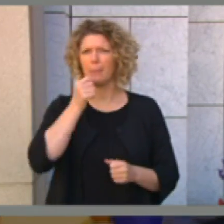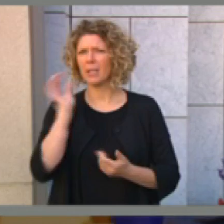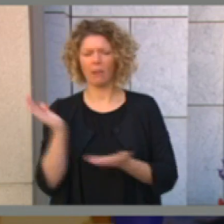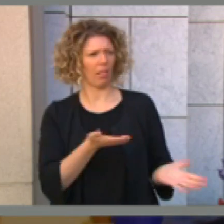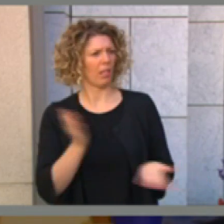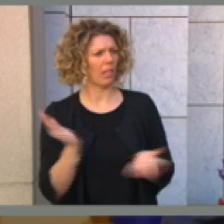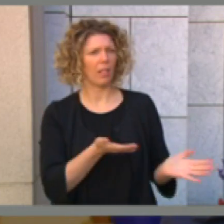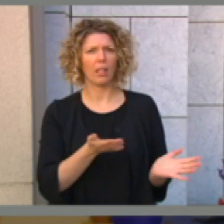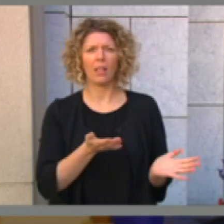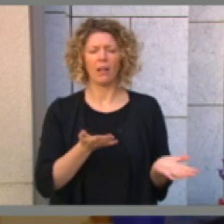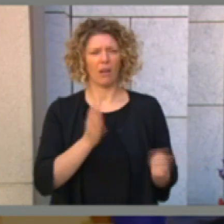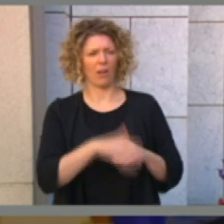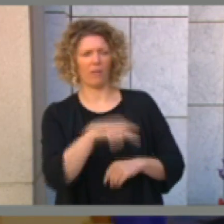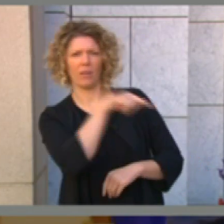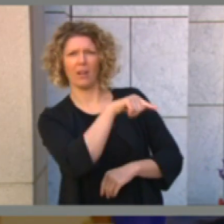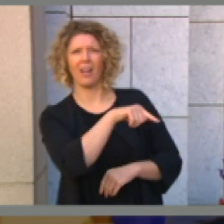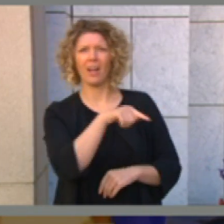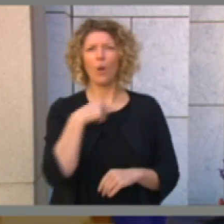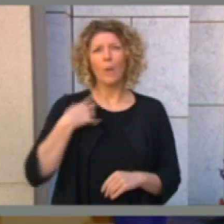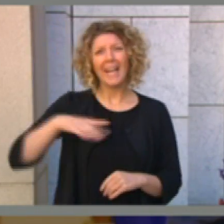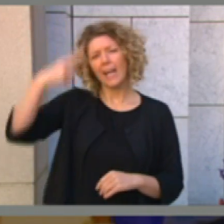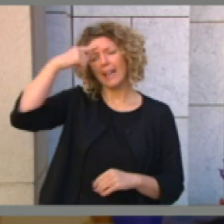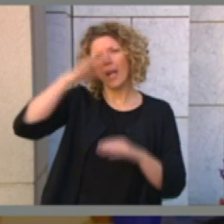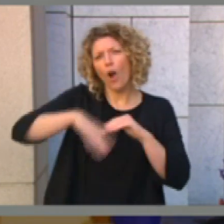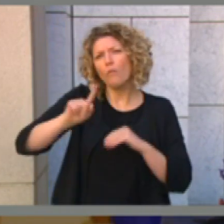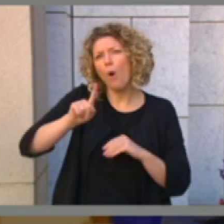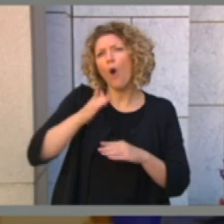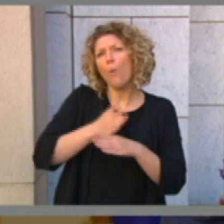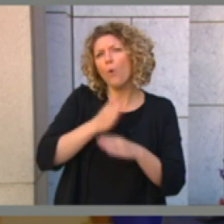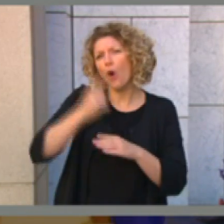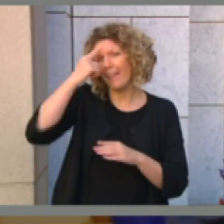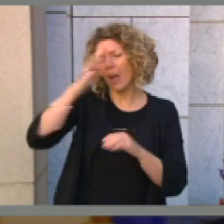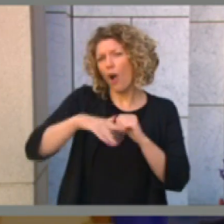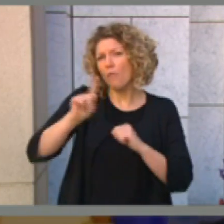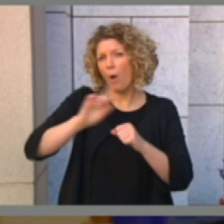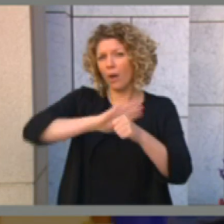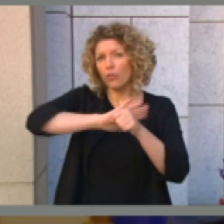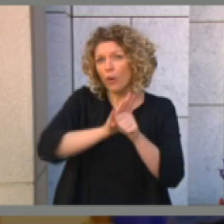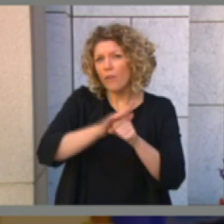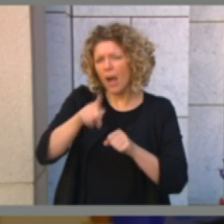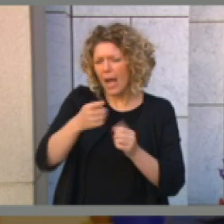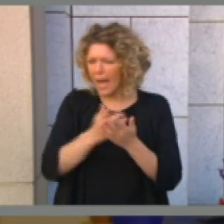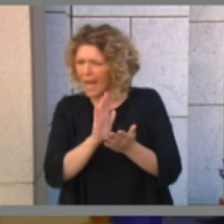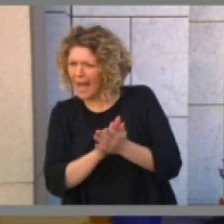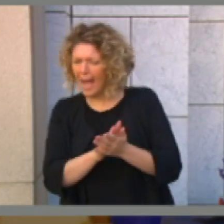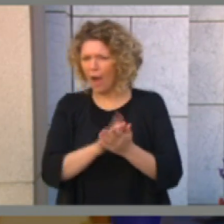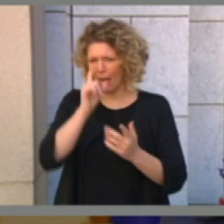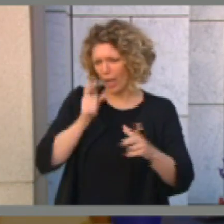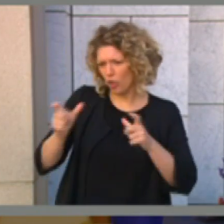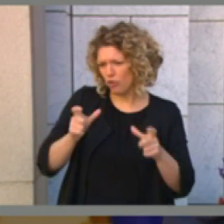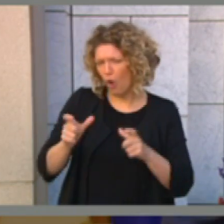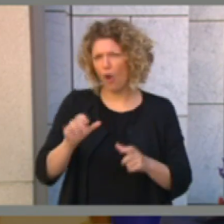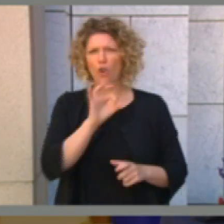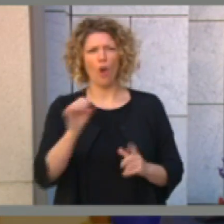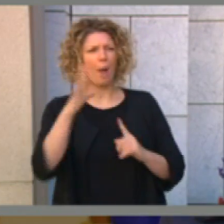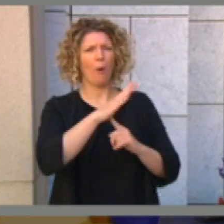attention and efforts that need to be going into other measures to be focusing on how we maintain supply chains into these shopping centres. There is